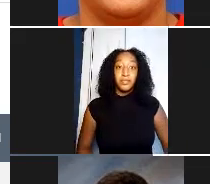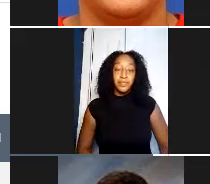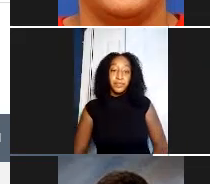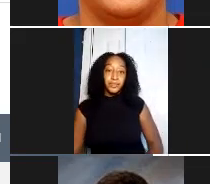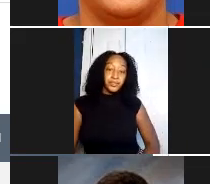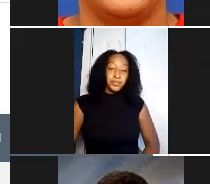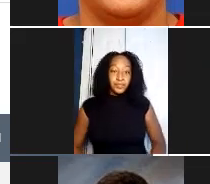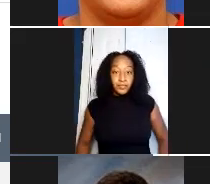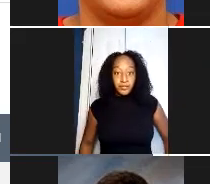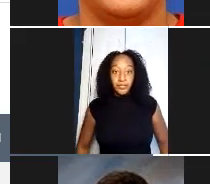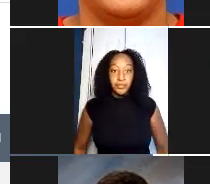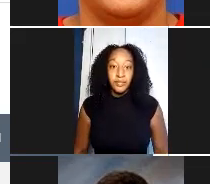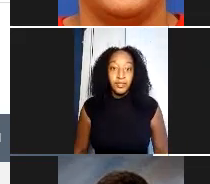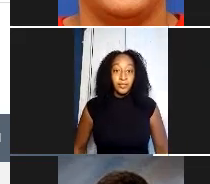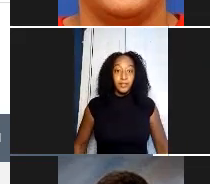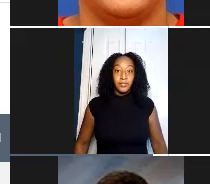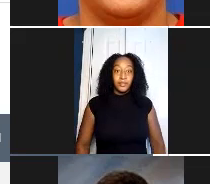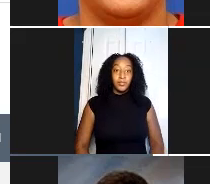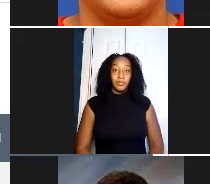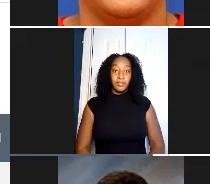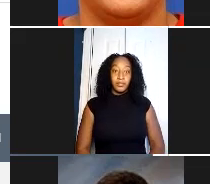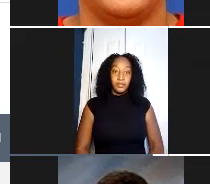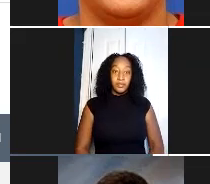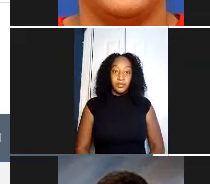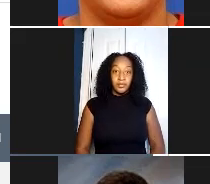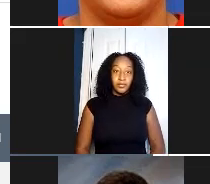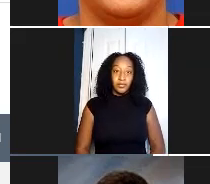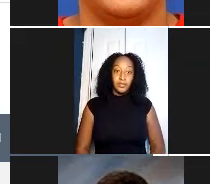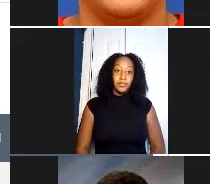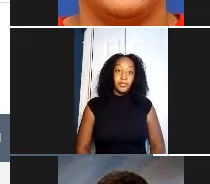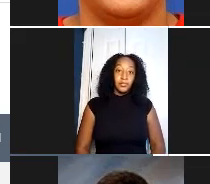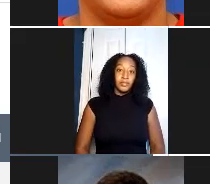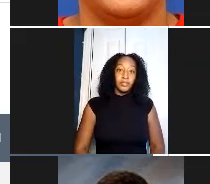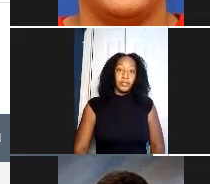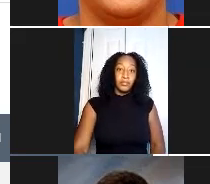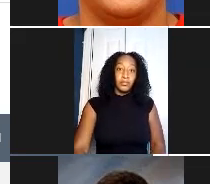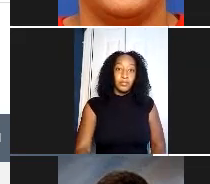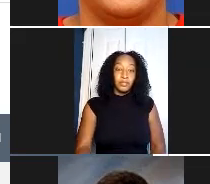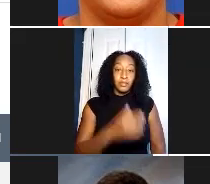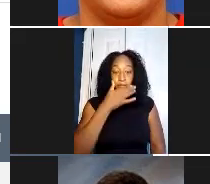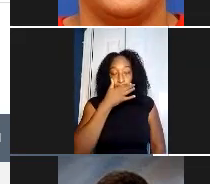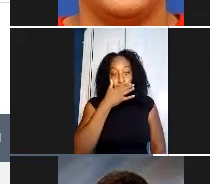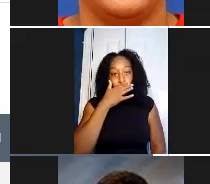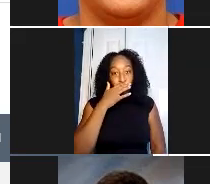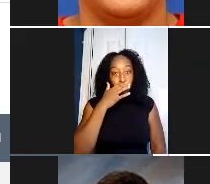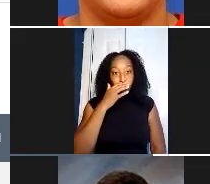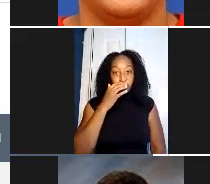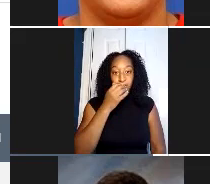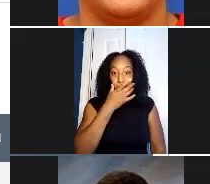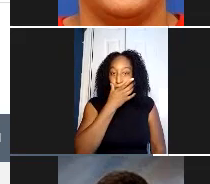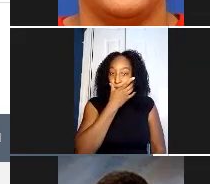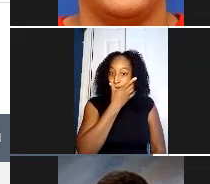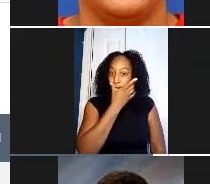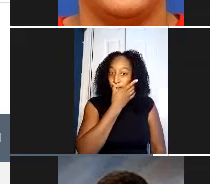What am I saying? At this level of a course, everything we're going to learn deals with those